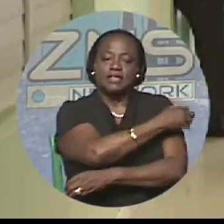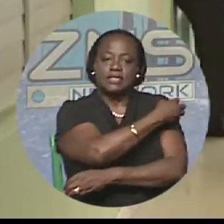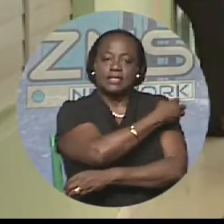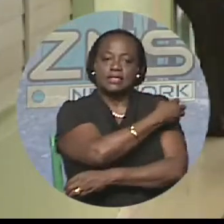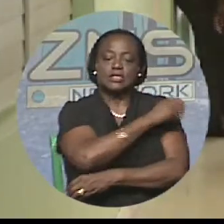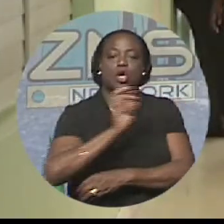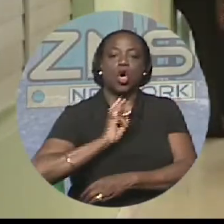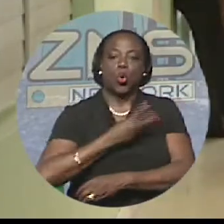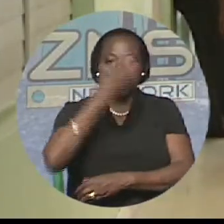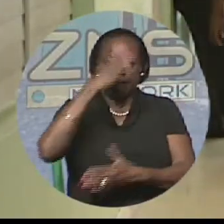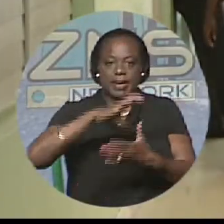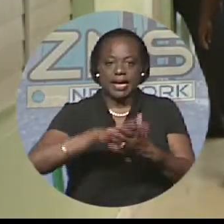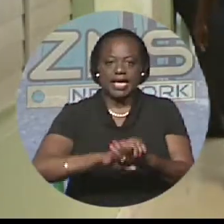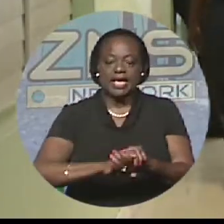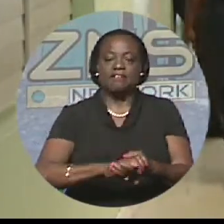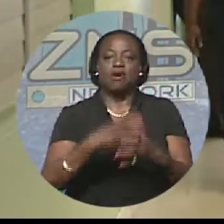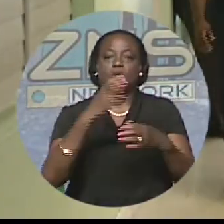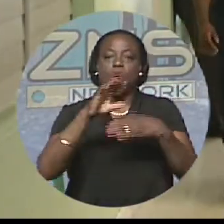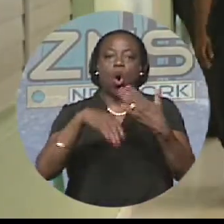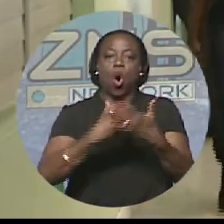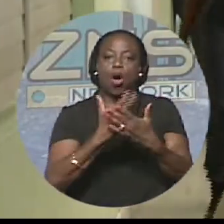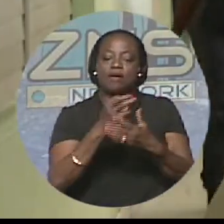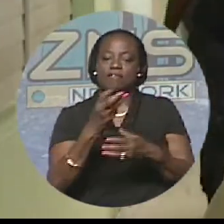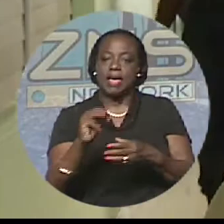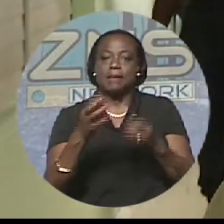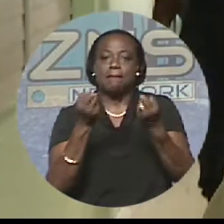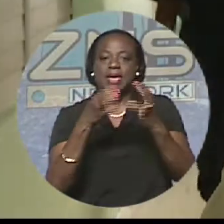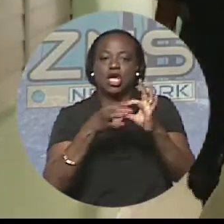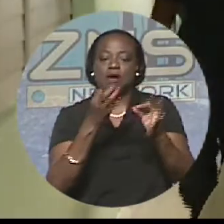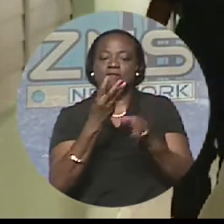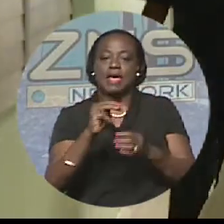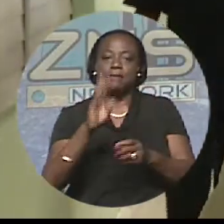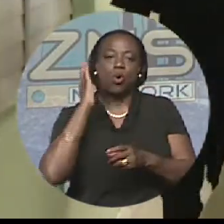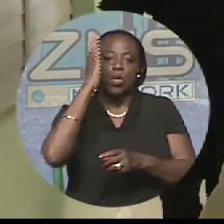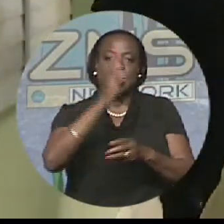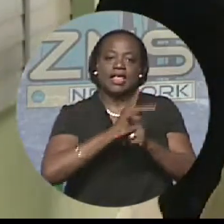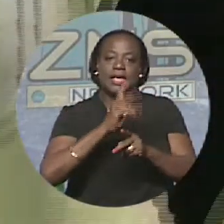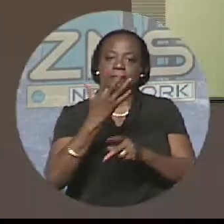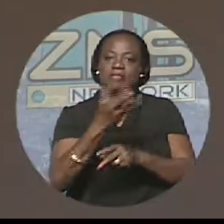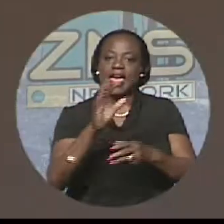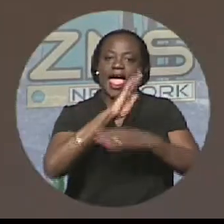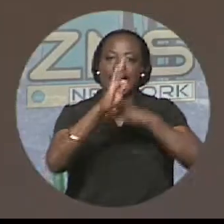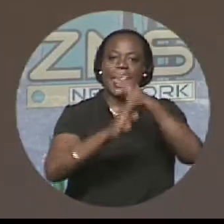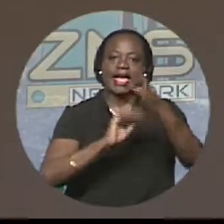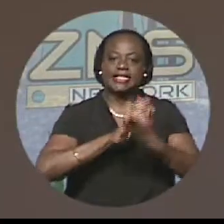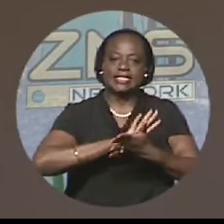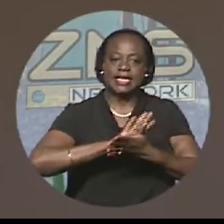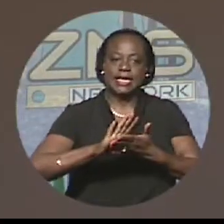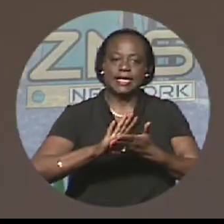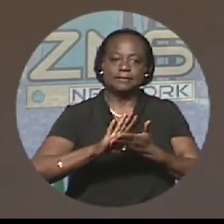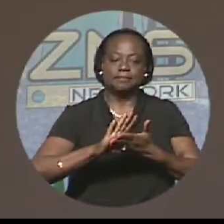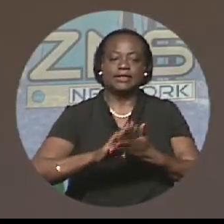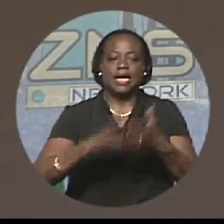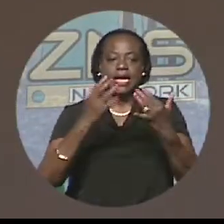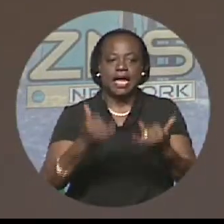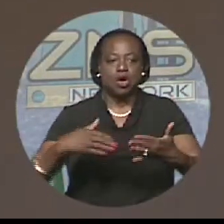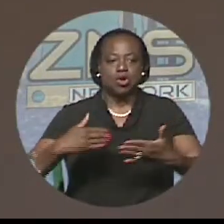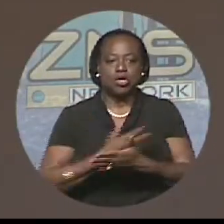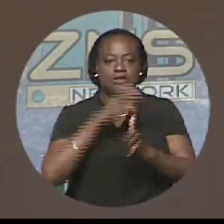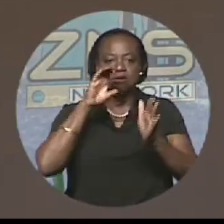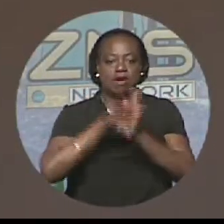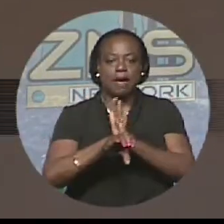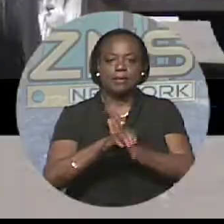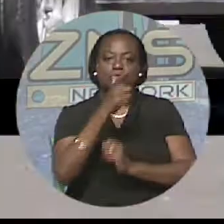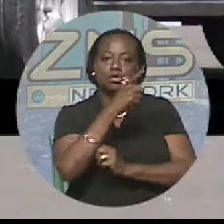many of them or all of them is going to keep their hands clean. Crossing over now to news from the crime beat, an